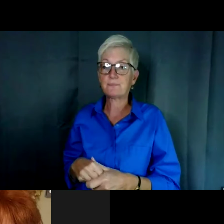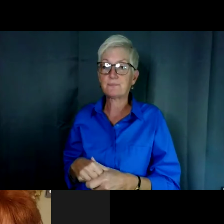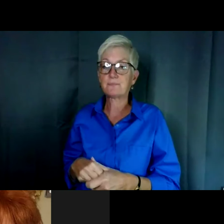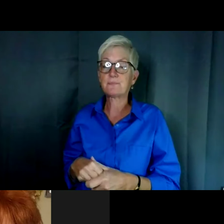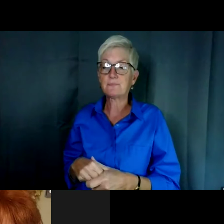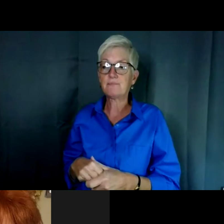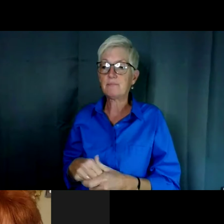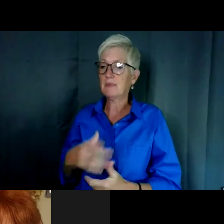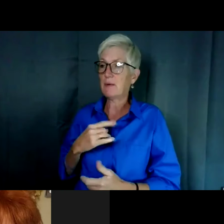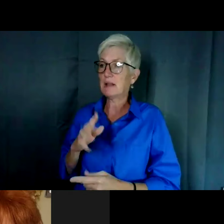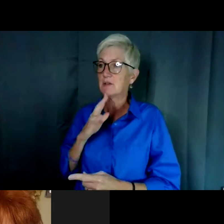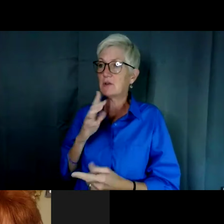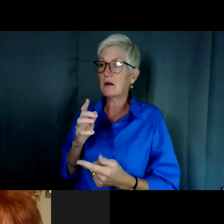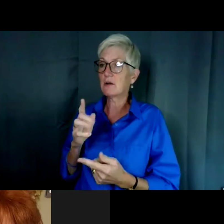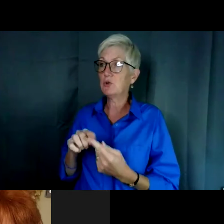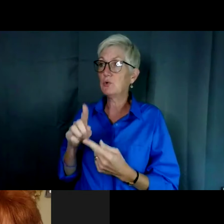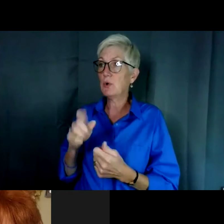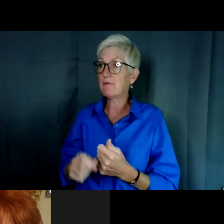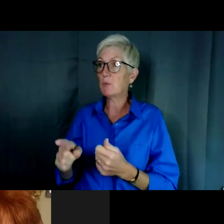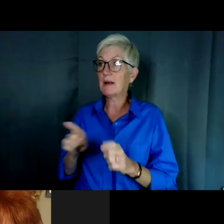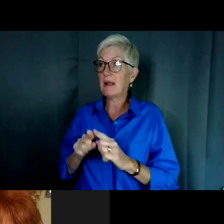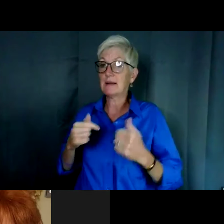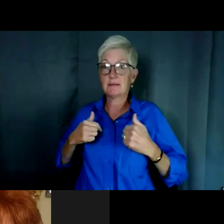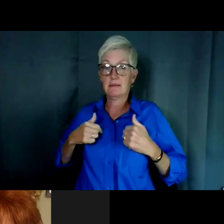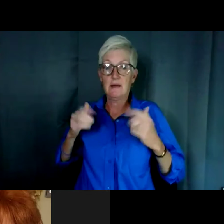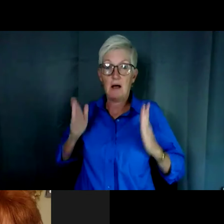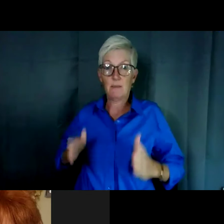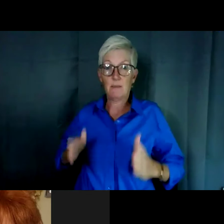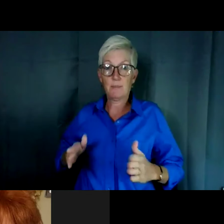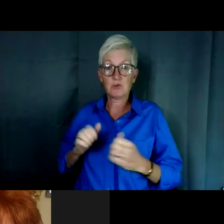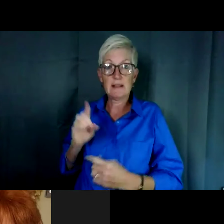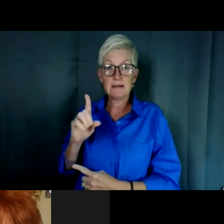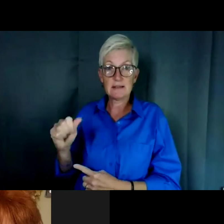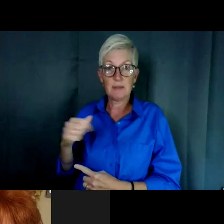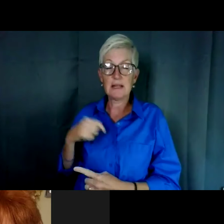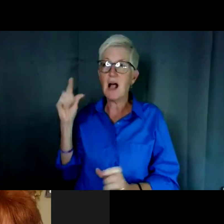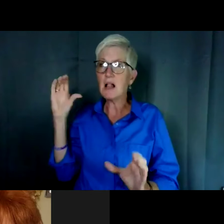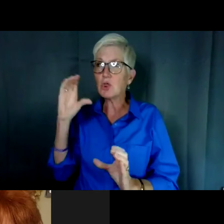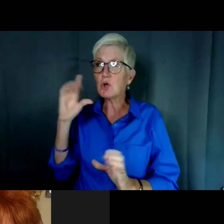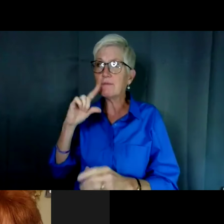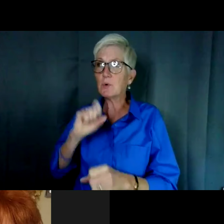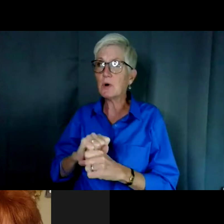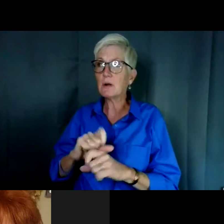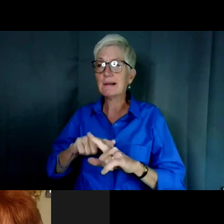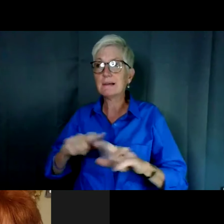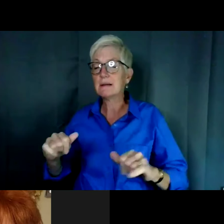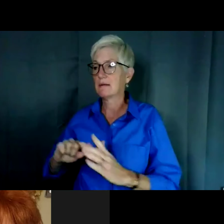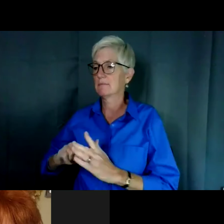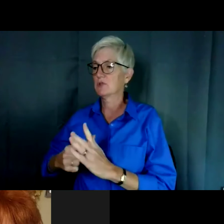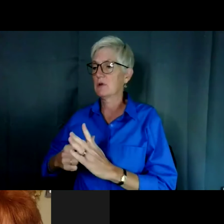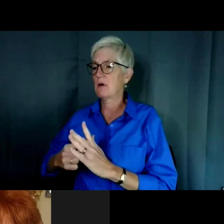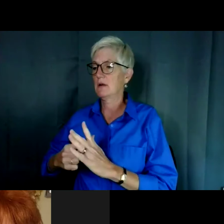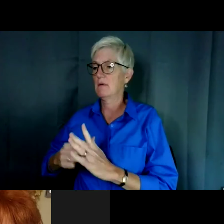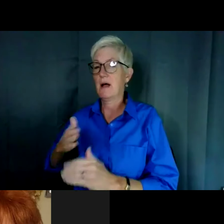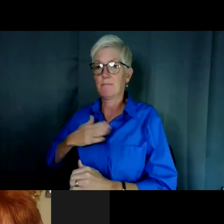to everyone as a person with a disability that had, been looking for a job, but then also started my own consulting